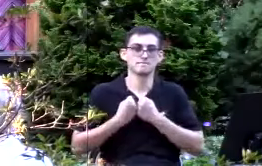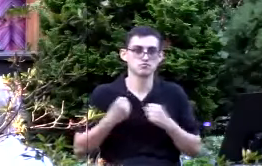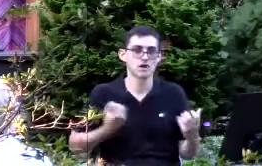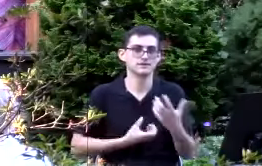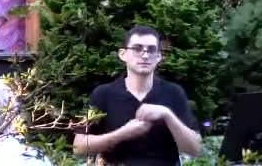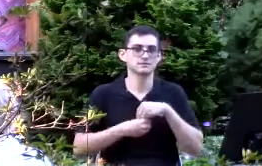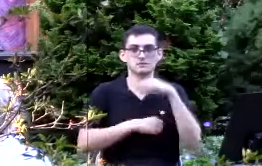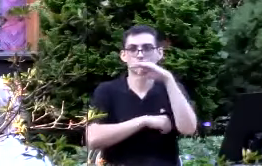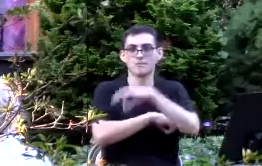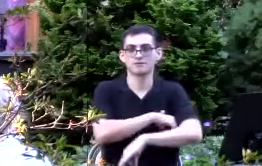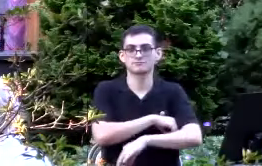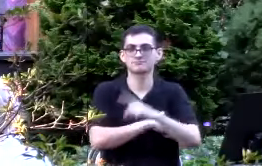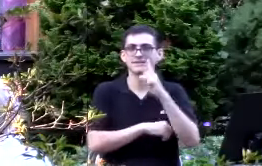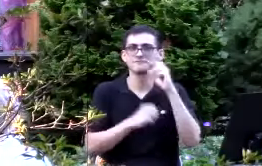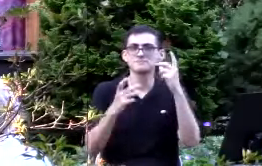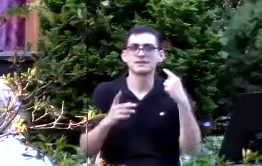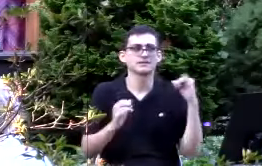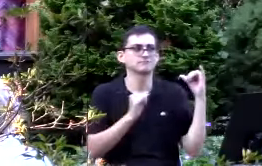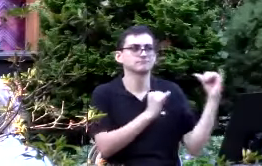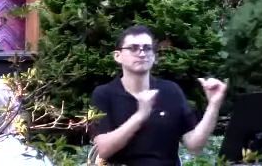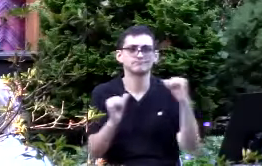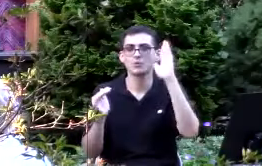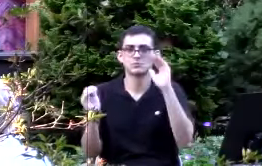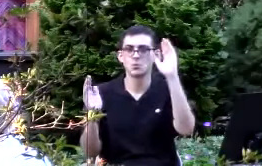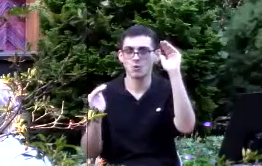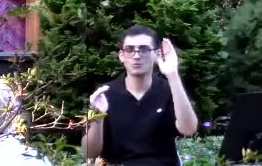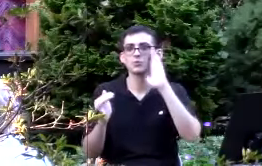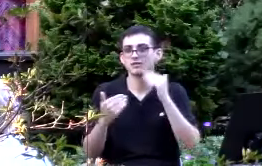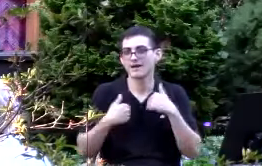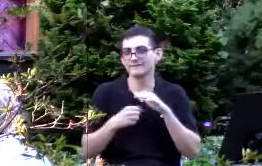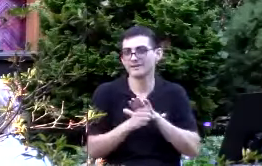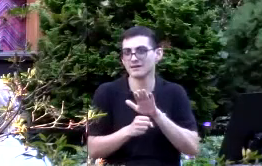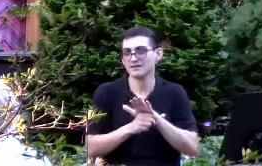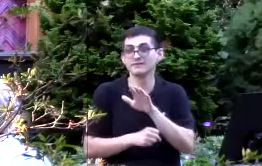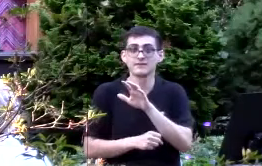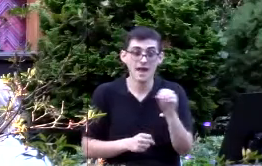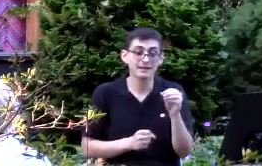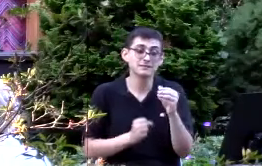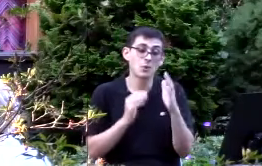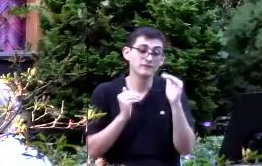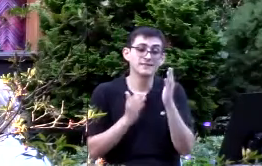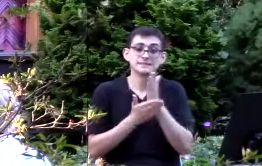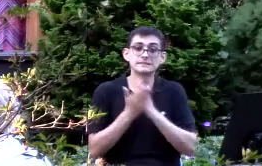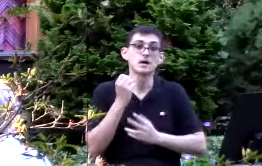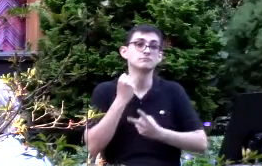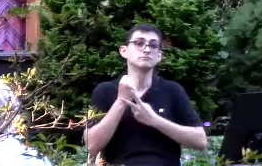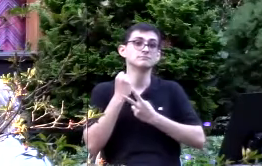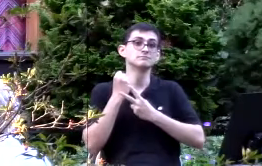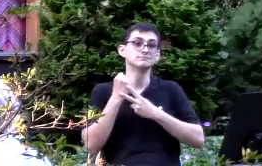do I think many of us hope, that we will have enough and perhaps even some in reserve to share with those who are in